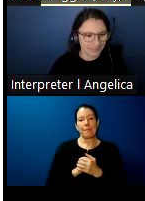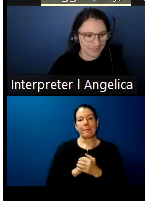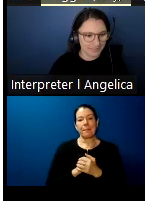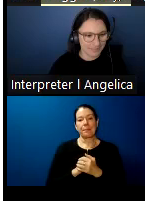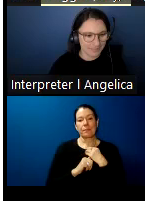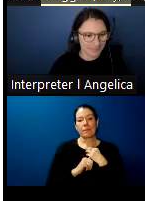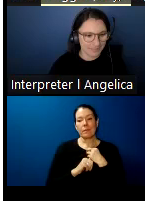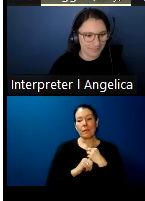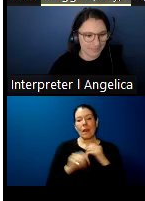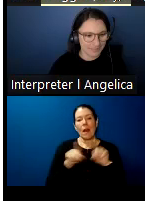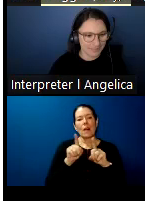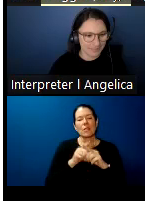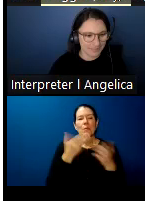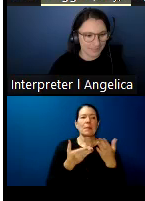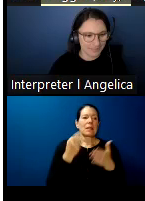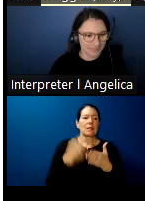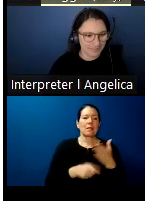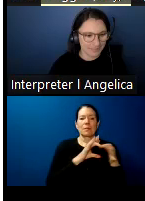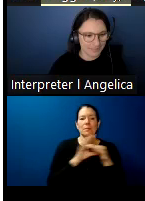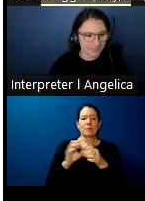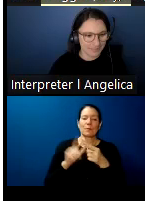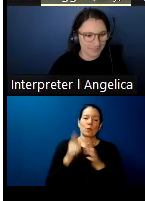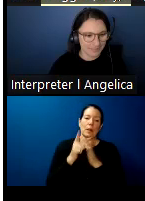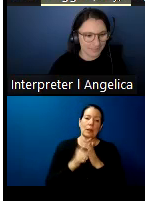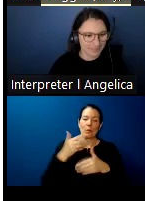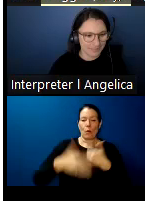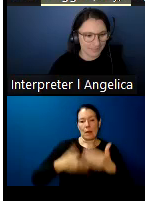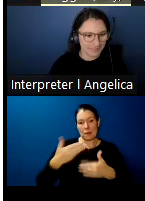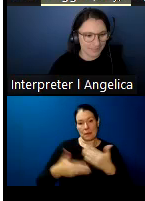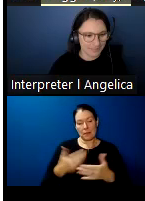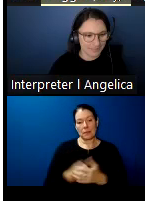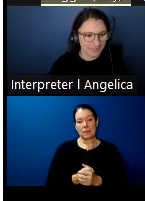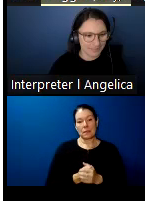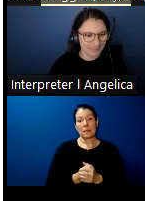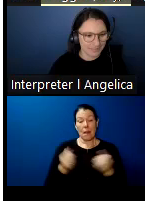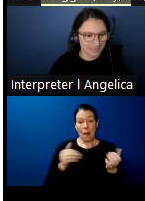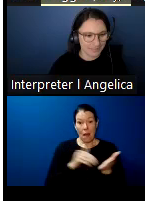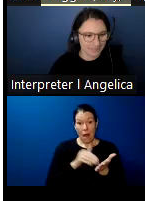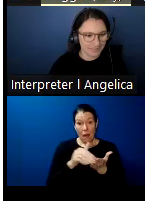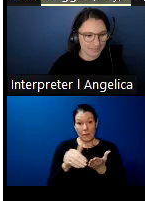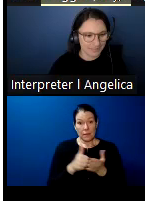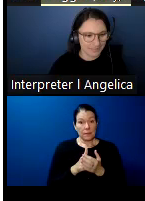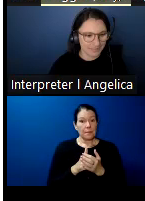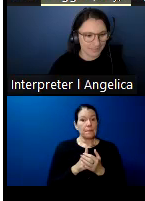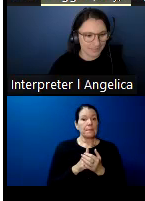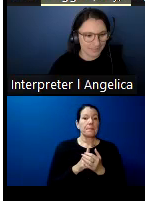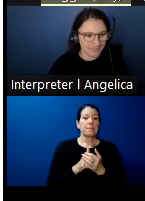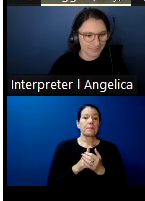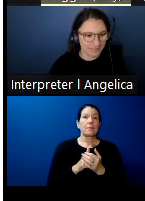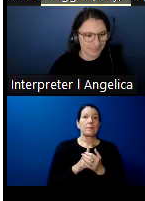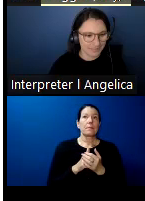some things associated with the legal process, as I talked about. Now, many times those